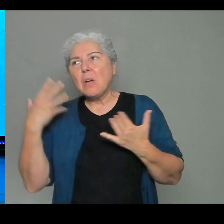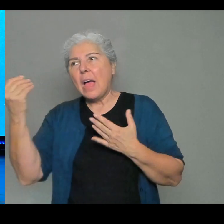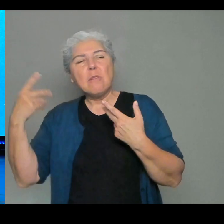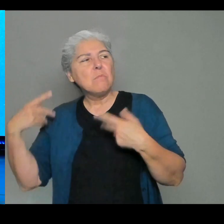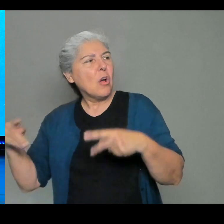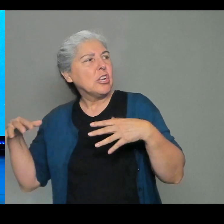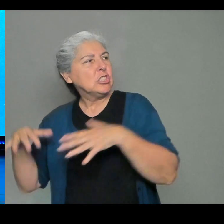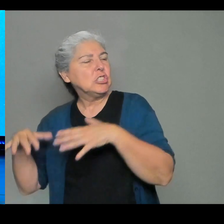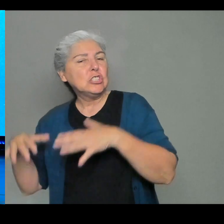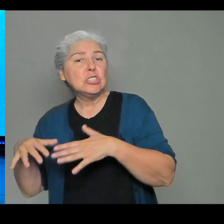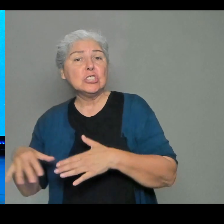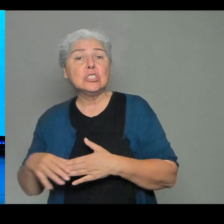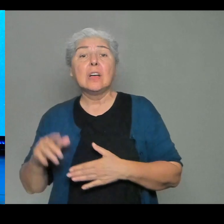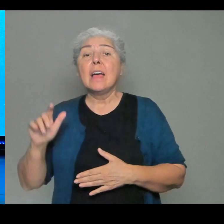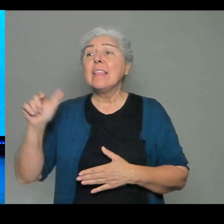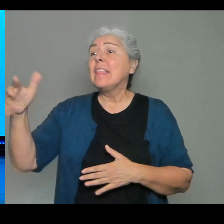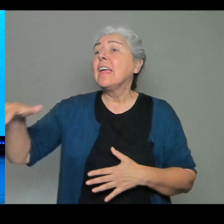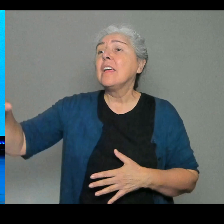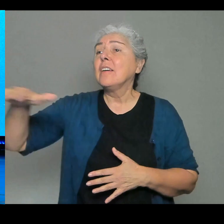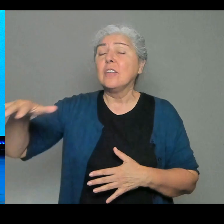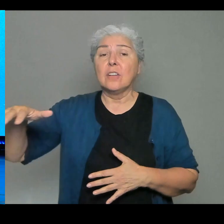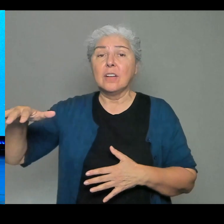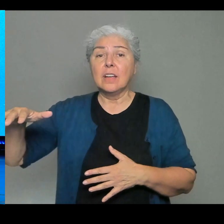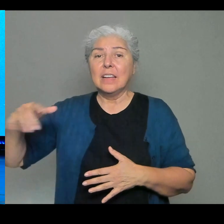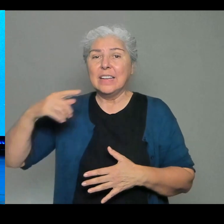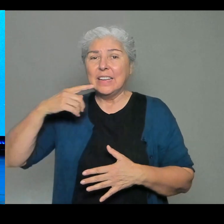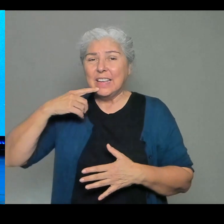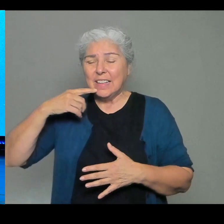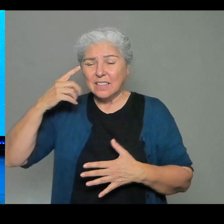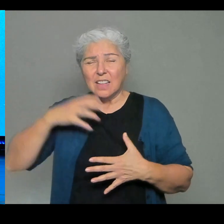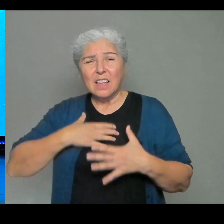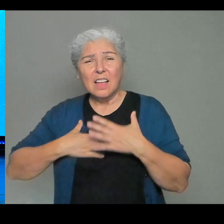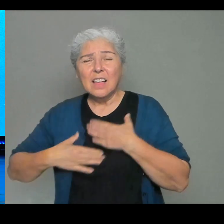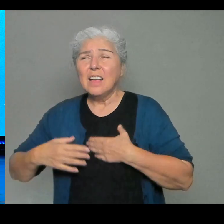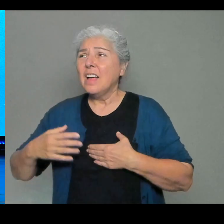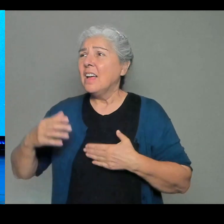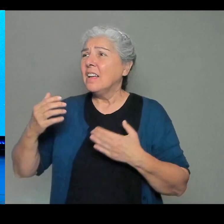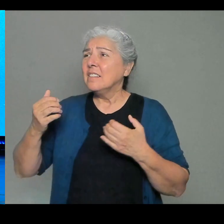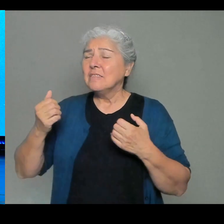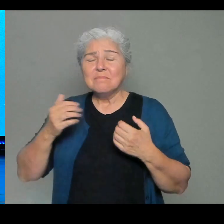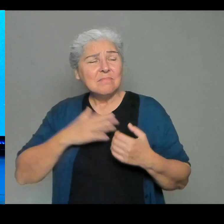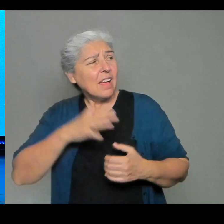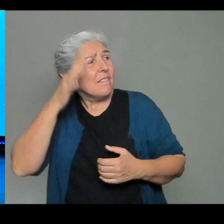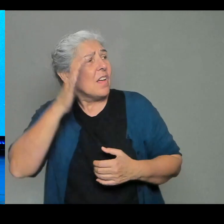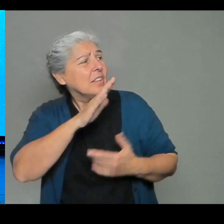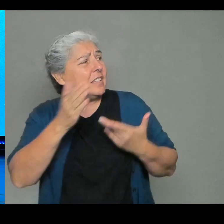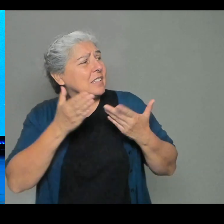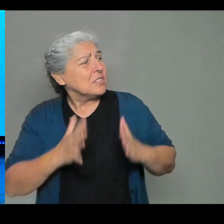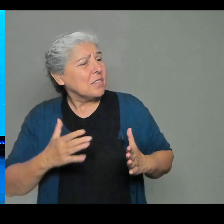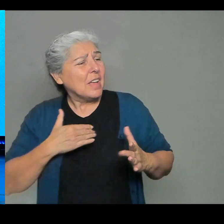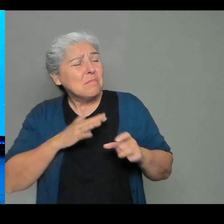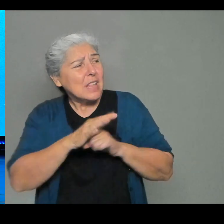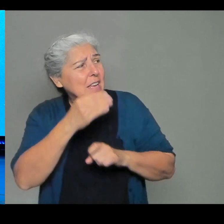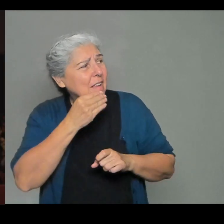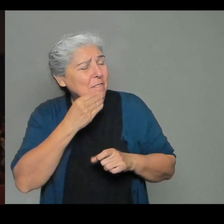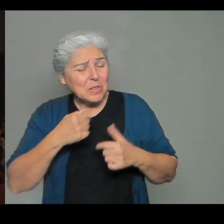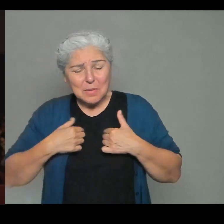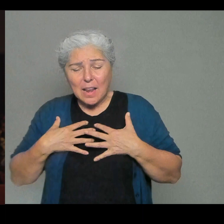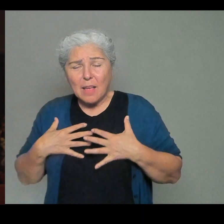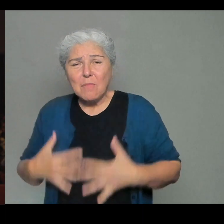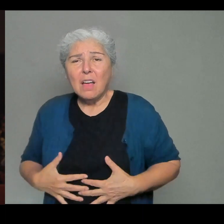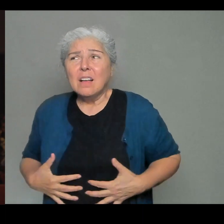comes to himself. He says, he came to himself. He says, how many of my father's servants have bread enough to spare and I perish with